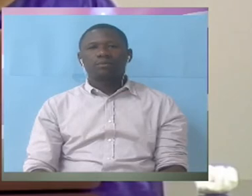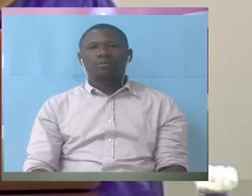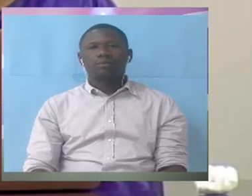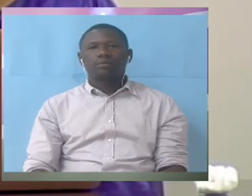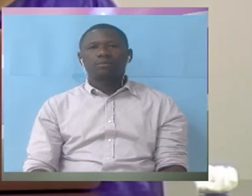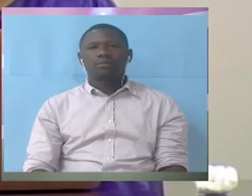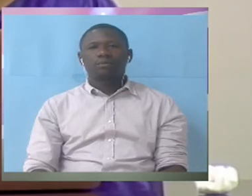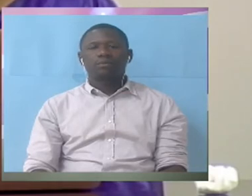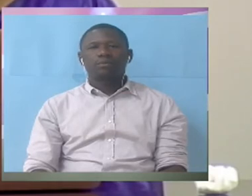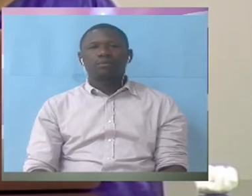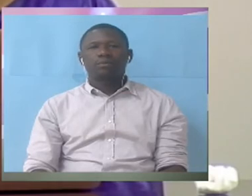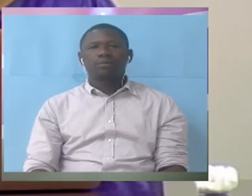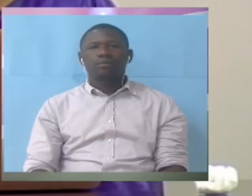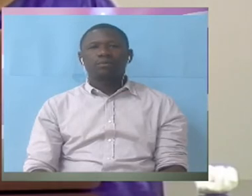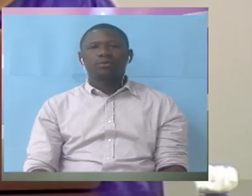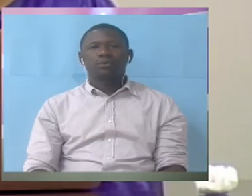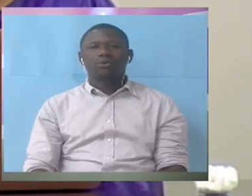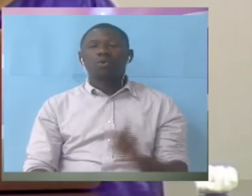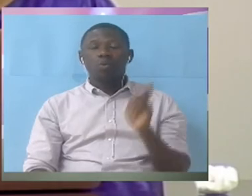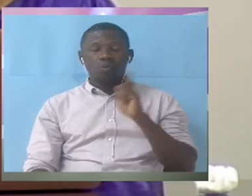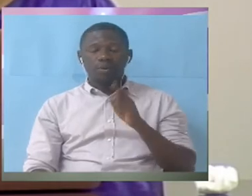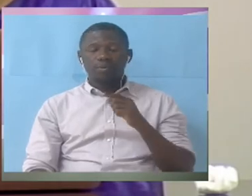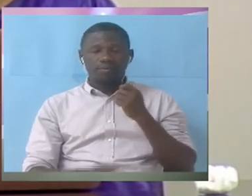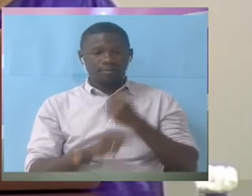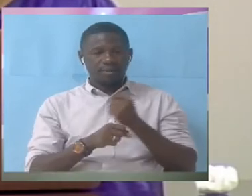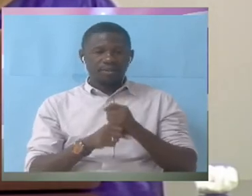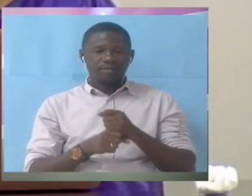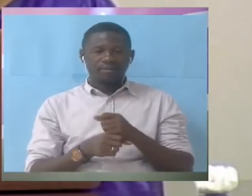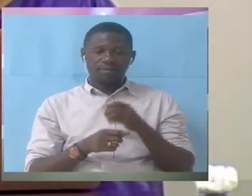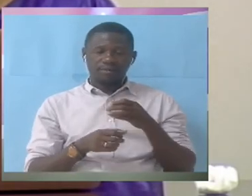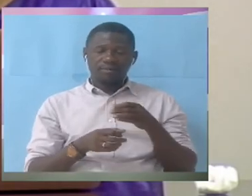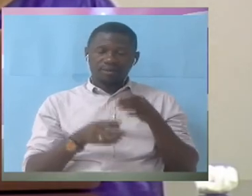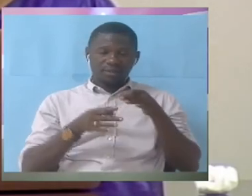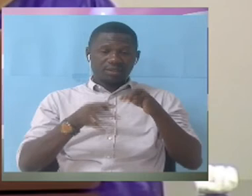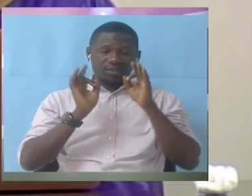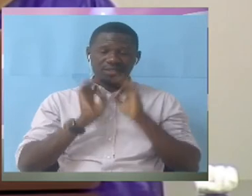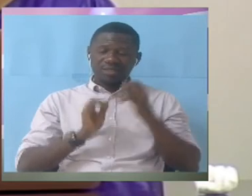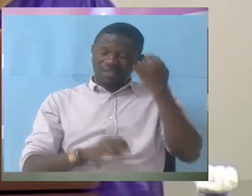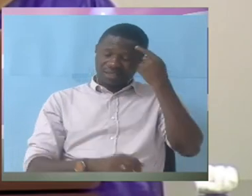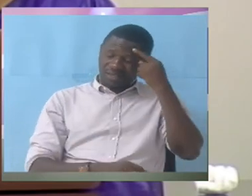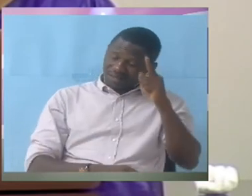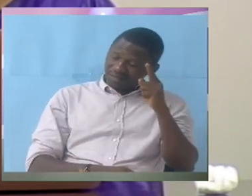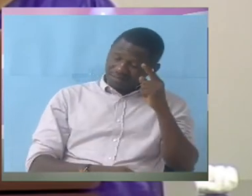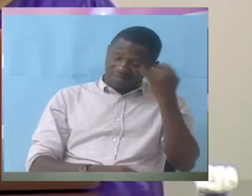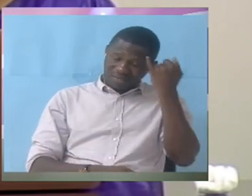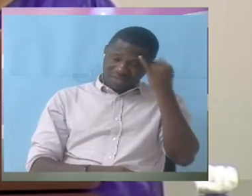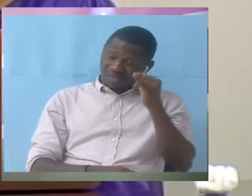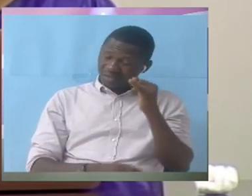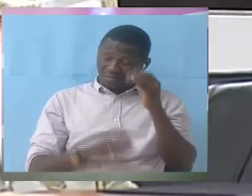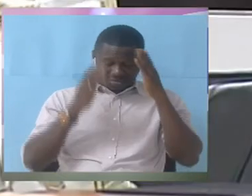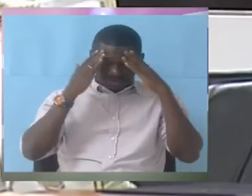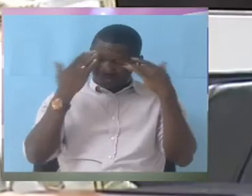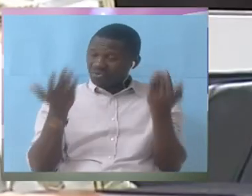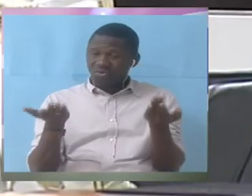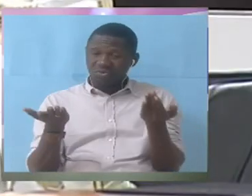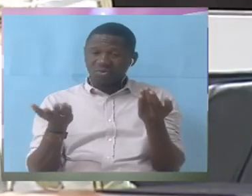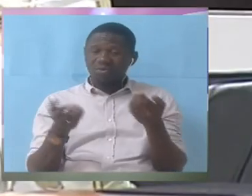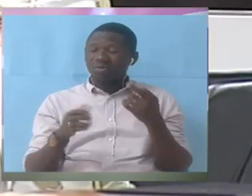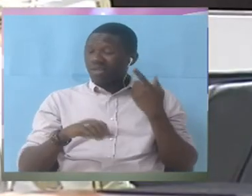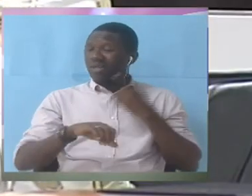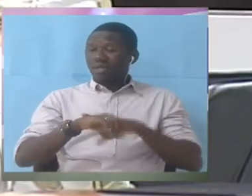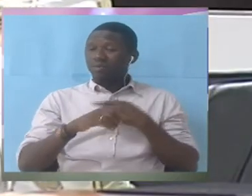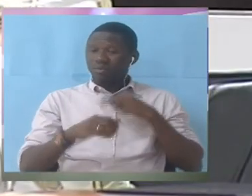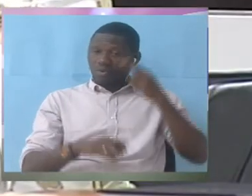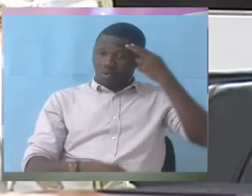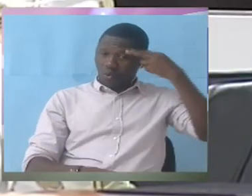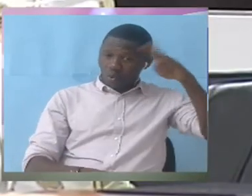what made them take that decision? Li tax ñu jël dogal bobu de mom xawmako. But as we were leaving, way